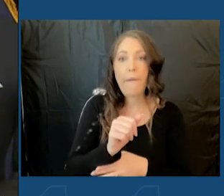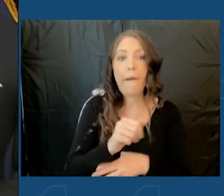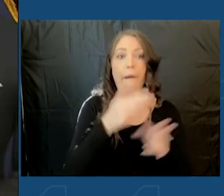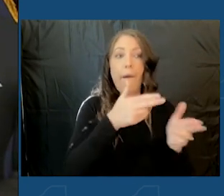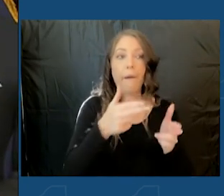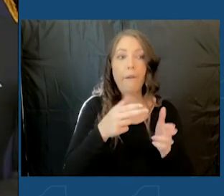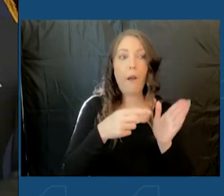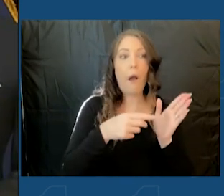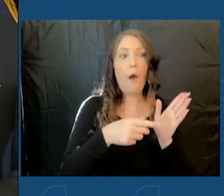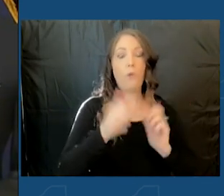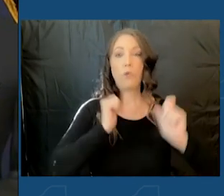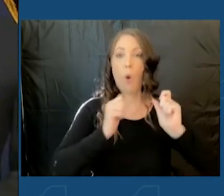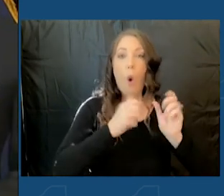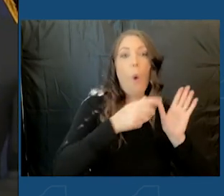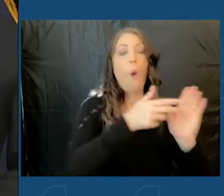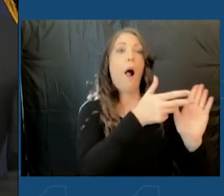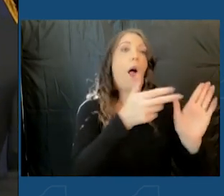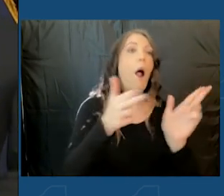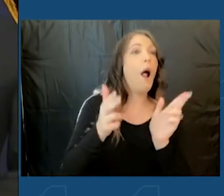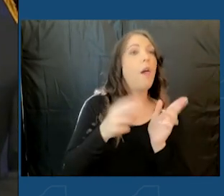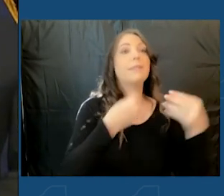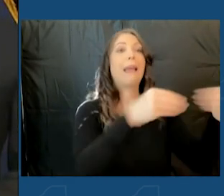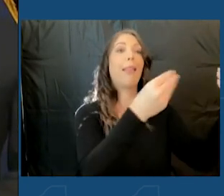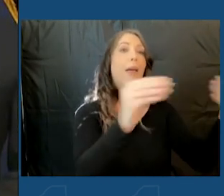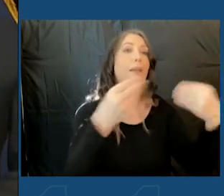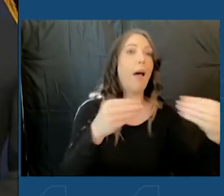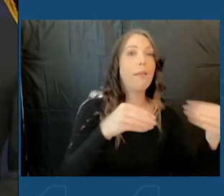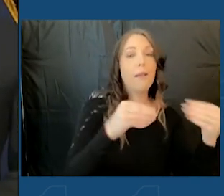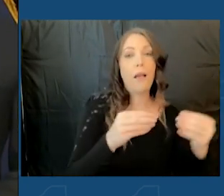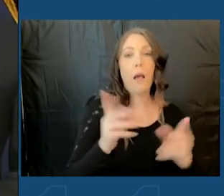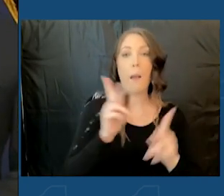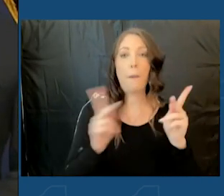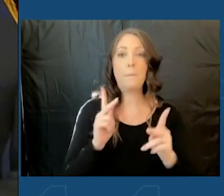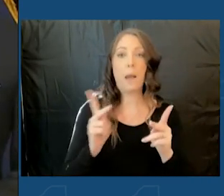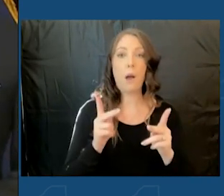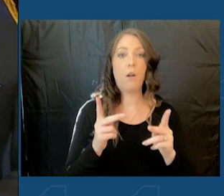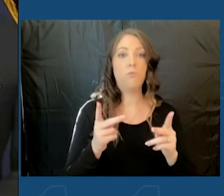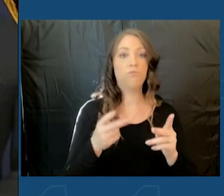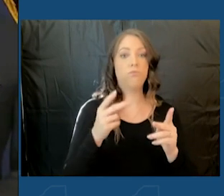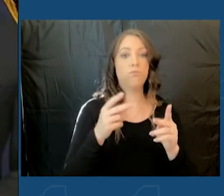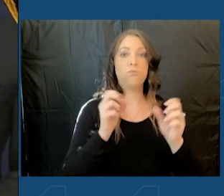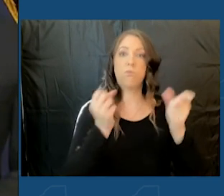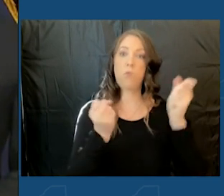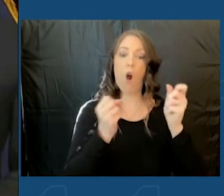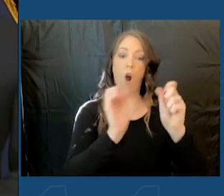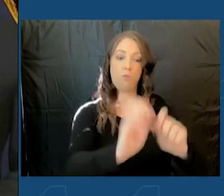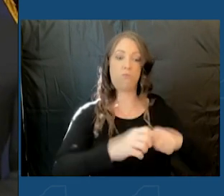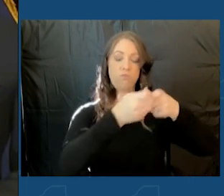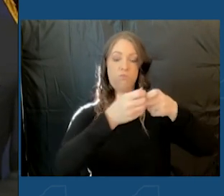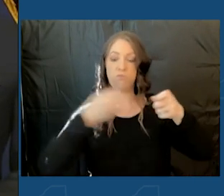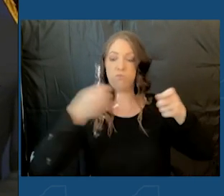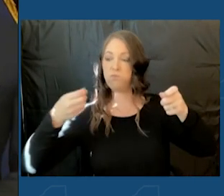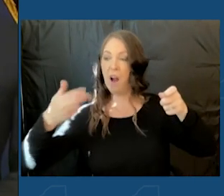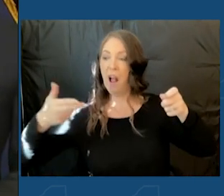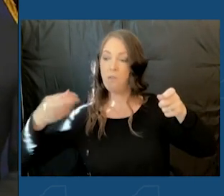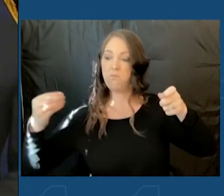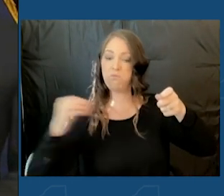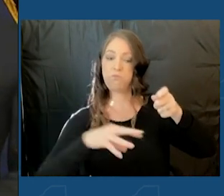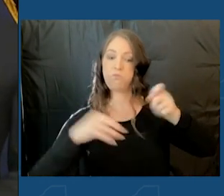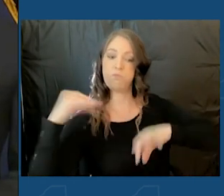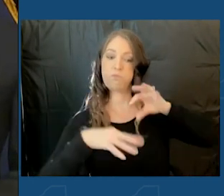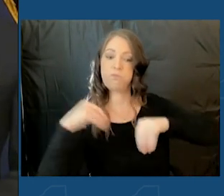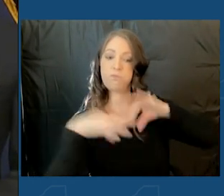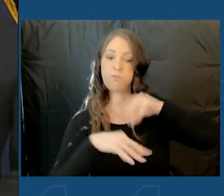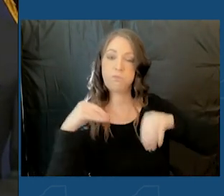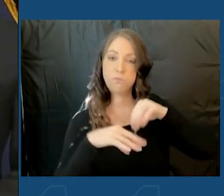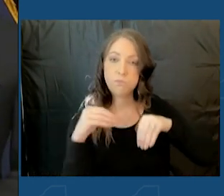weapons are being sold. People trafficking are loading up their trunks, filling them with illegal guns or guns legally purchased in